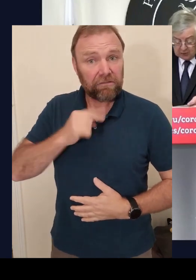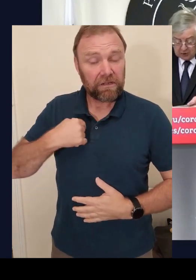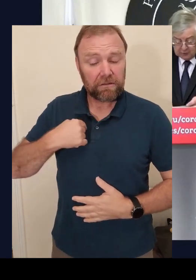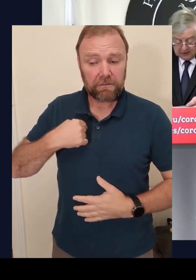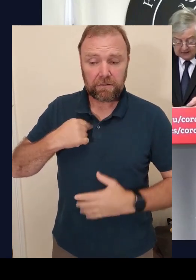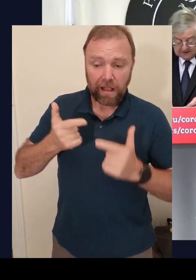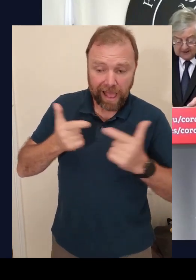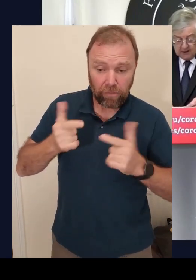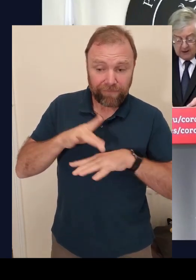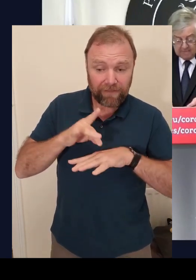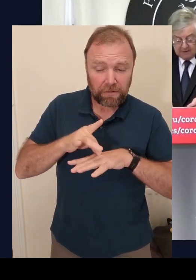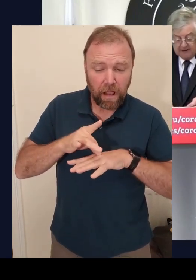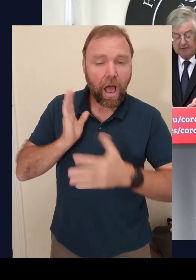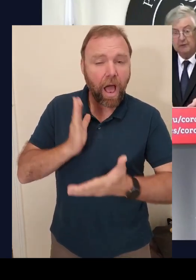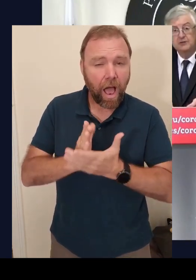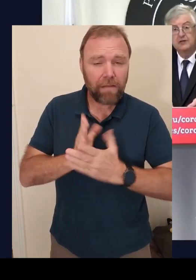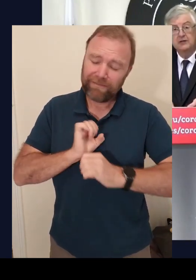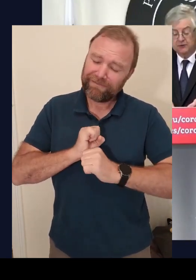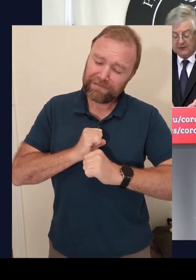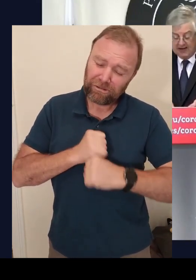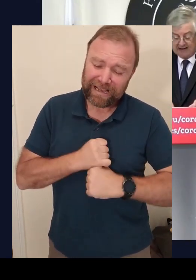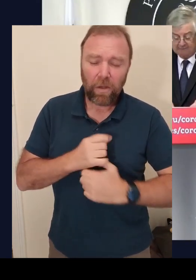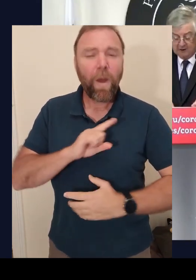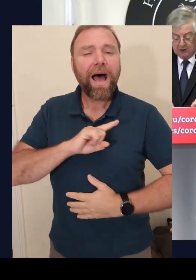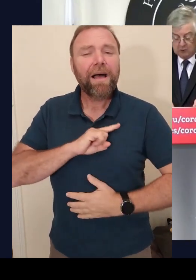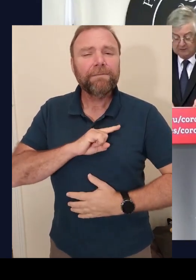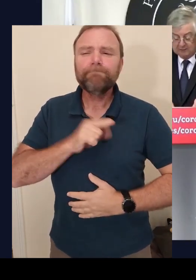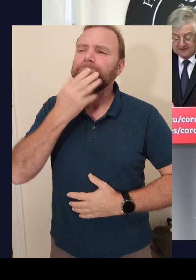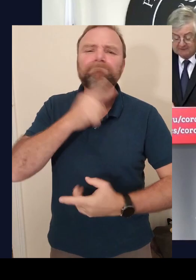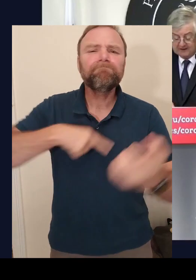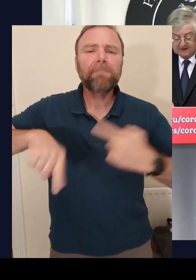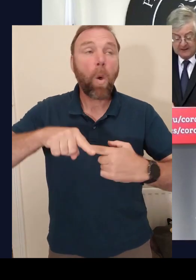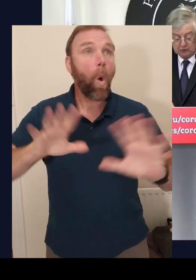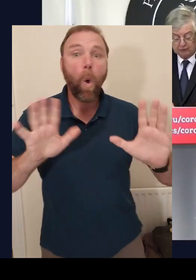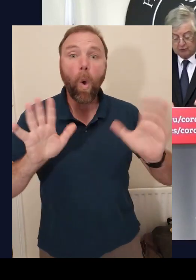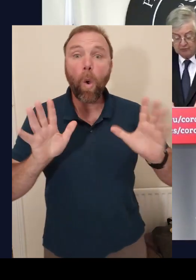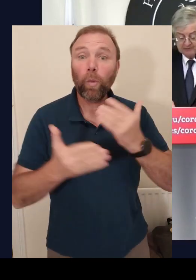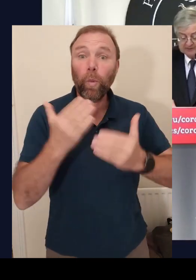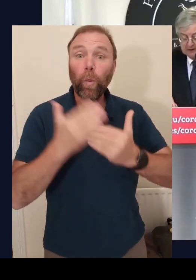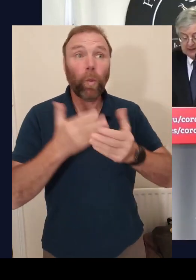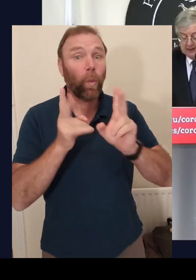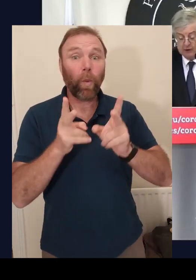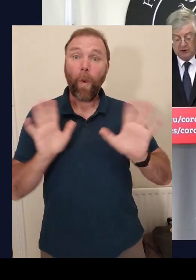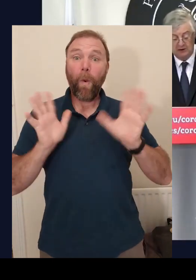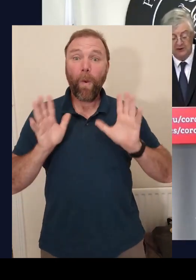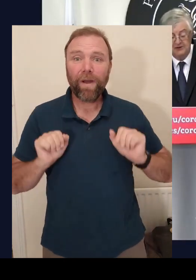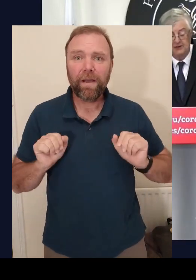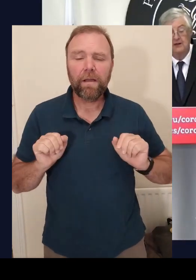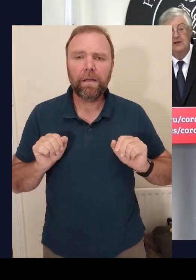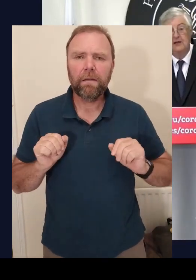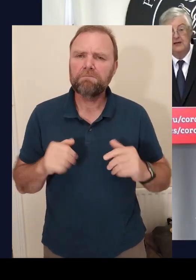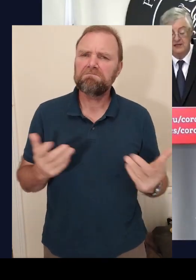as a language professional, it's incredibly frustrating that the novelty factor is still